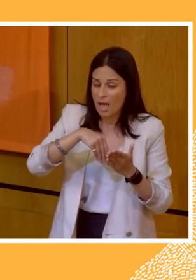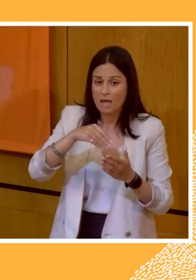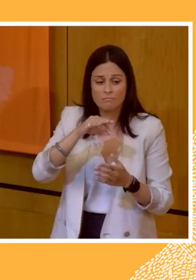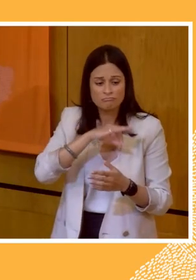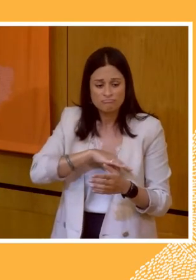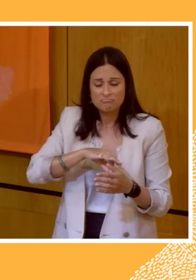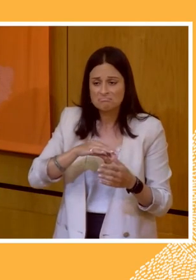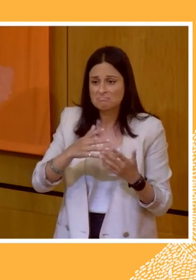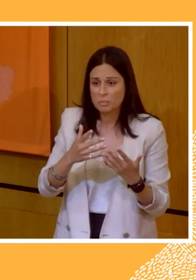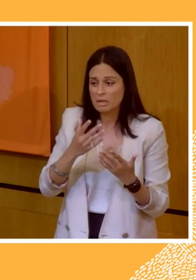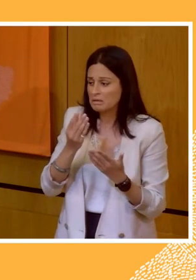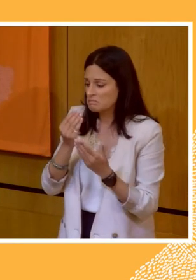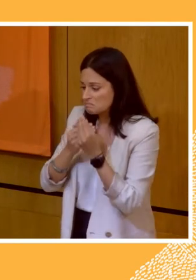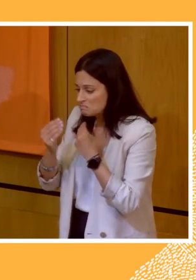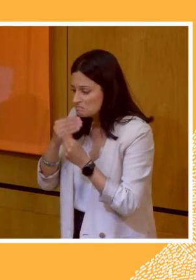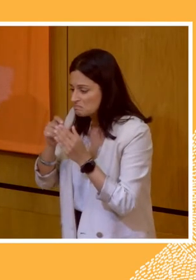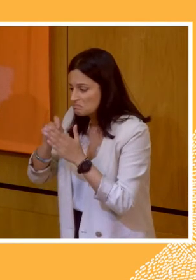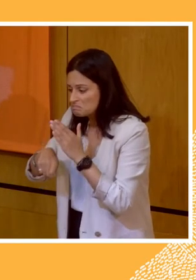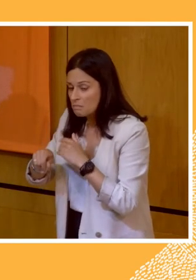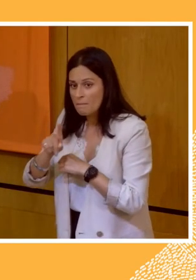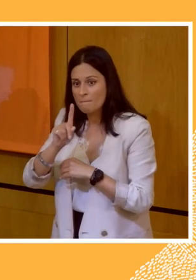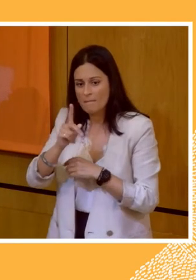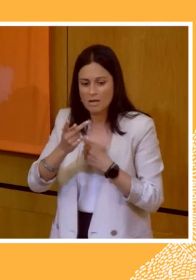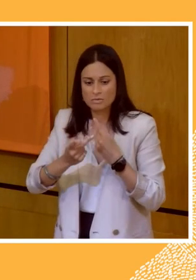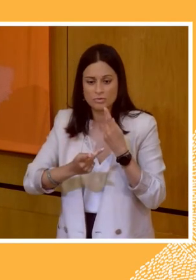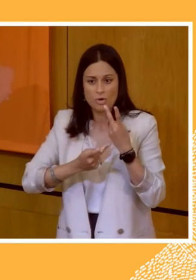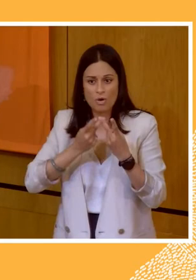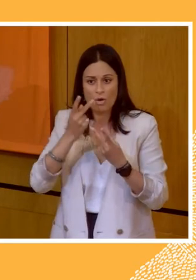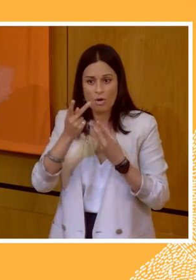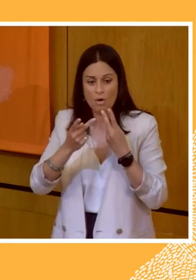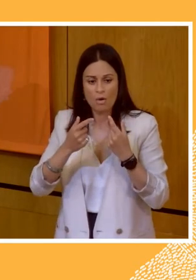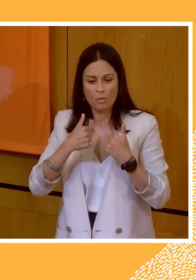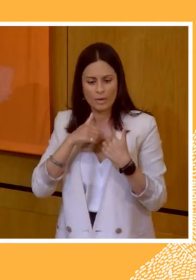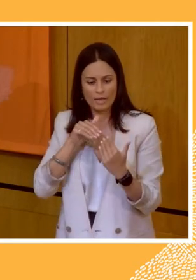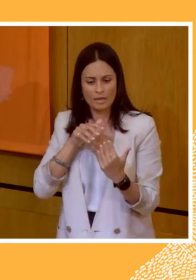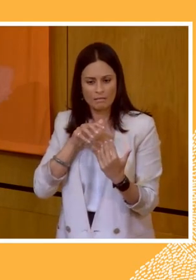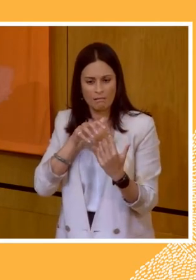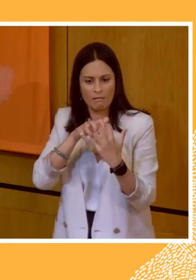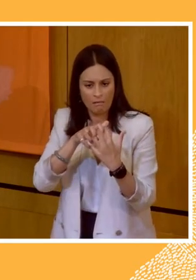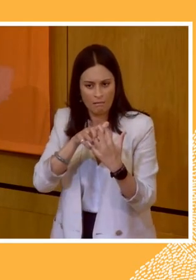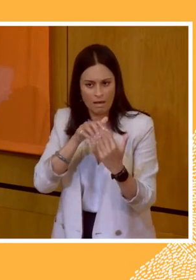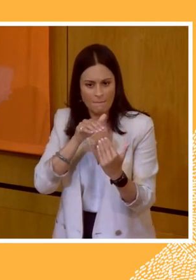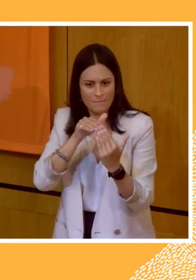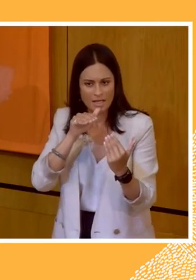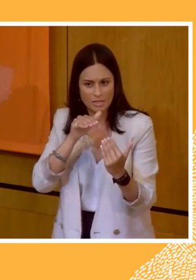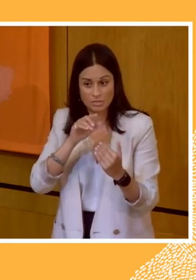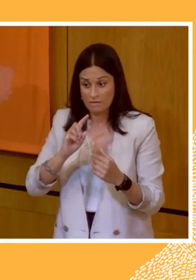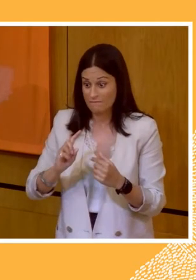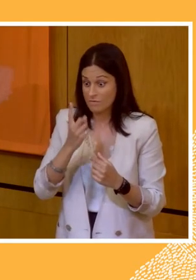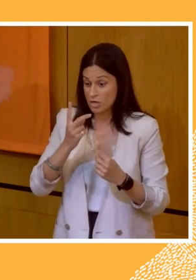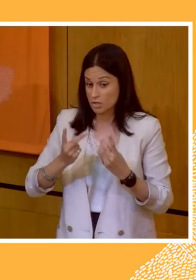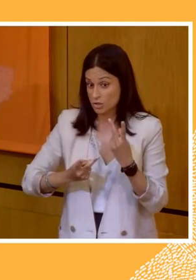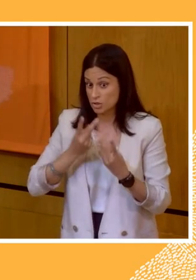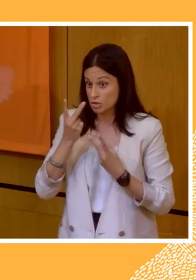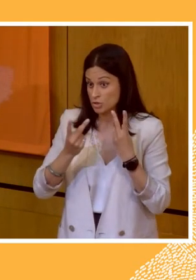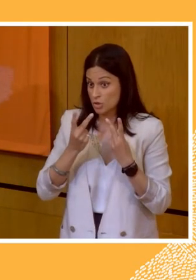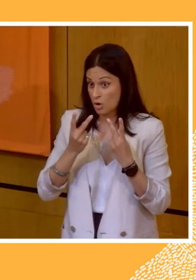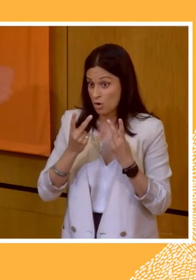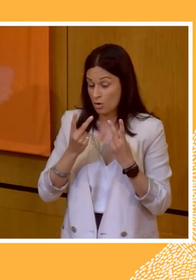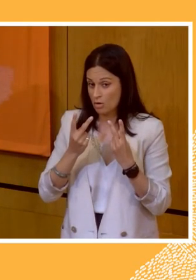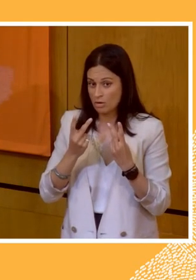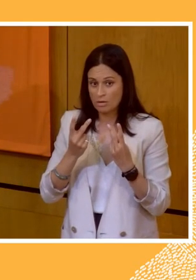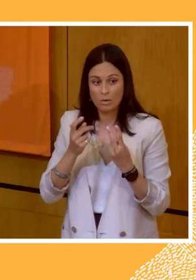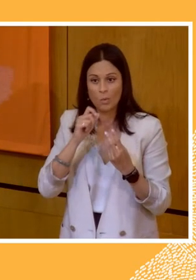get something to eat, we sing the songs accordingly. There is the first song that we sing to welcome